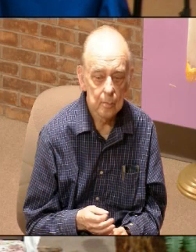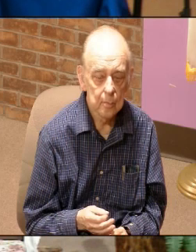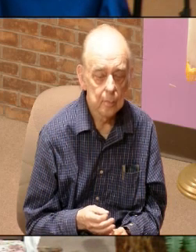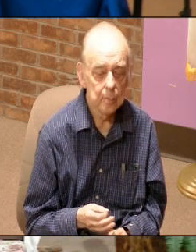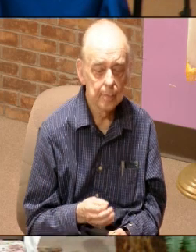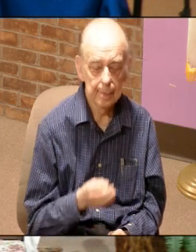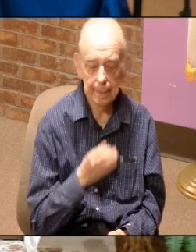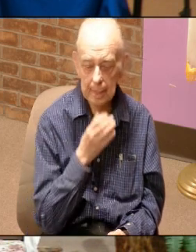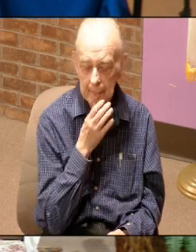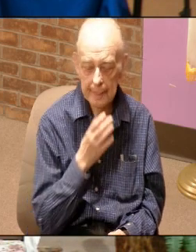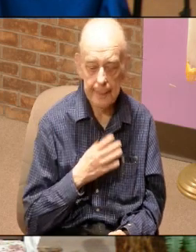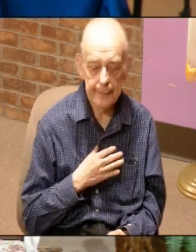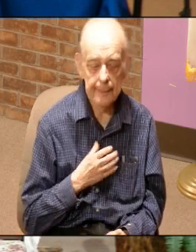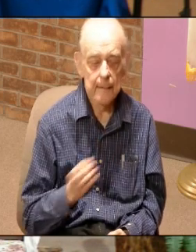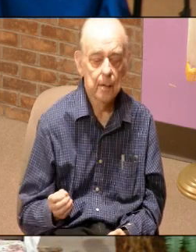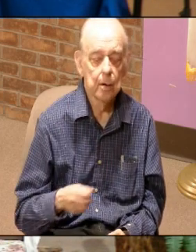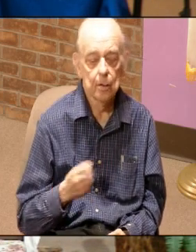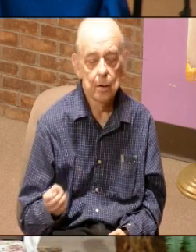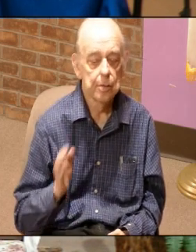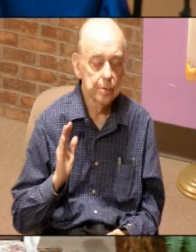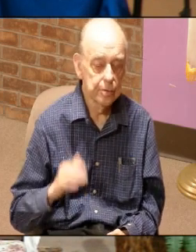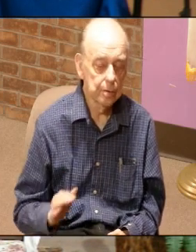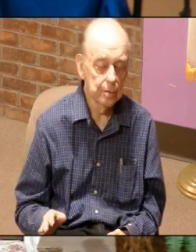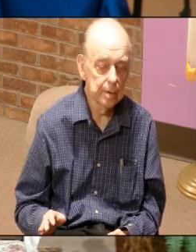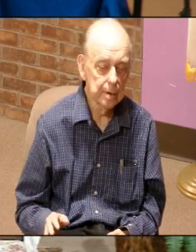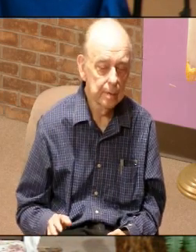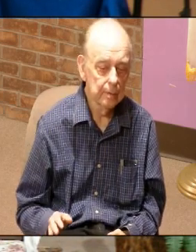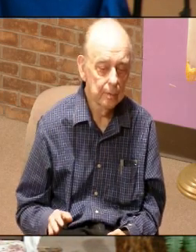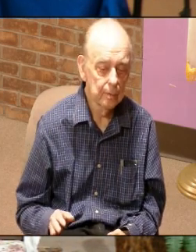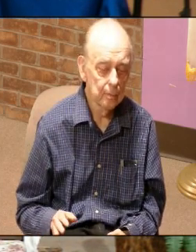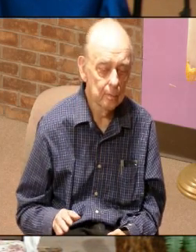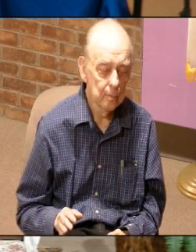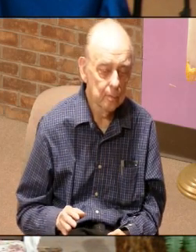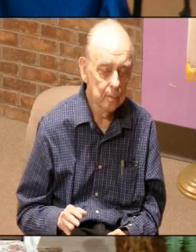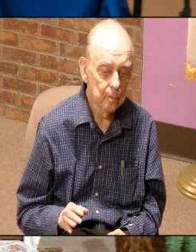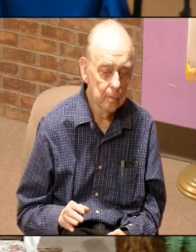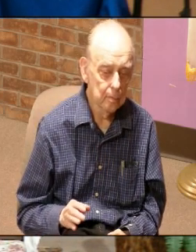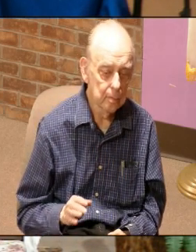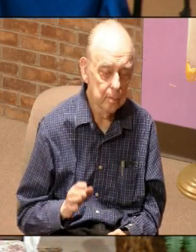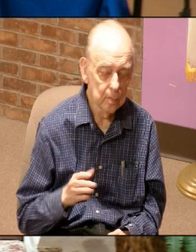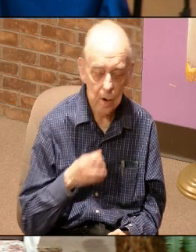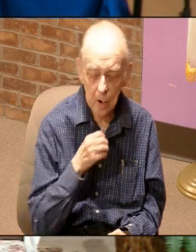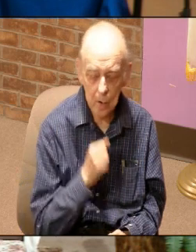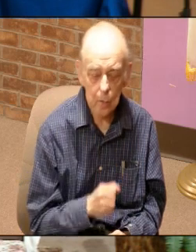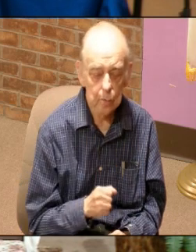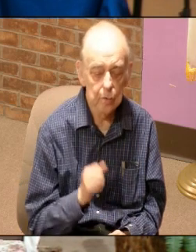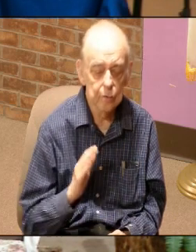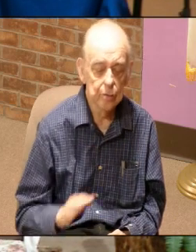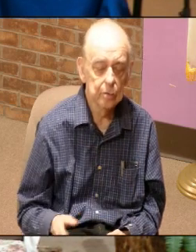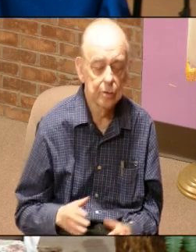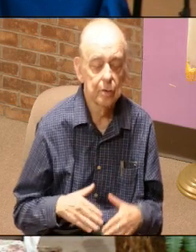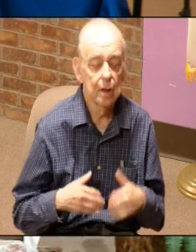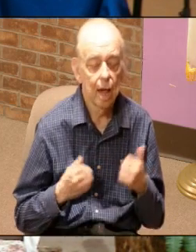She was also putting her other children, her older children's lives,